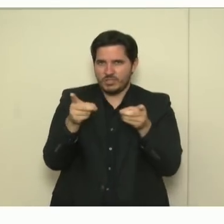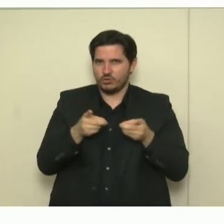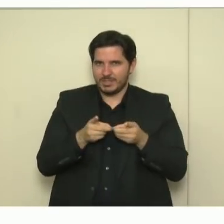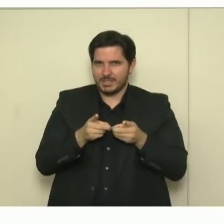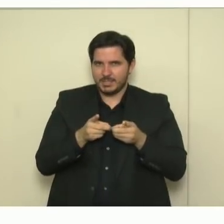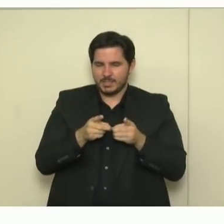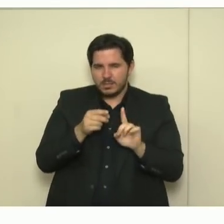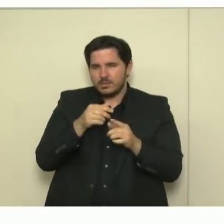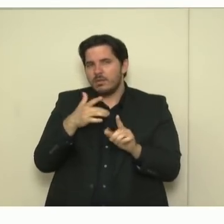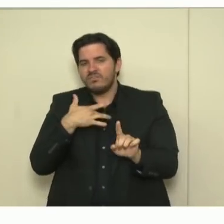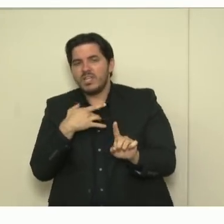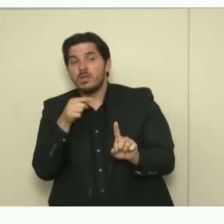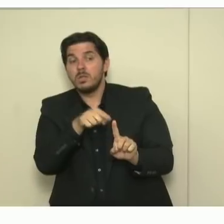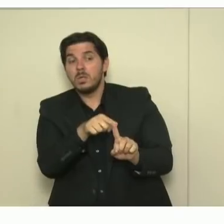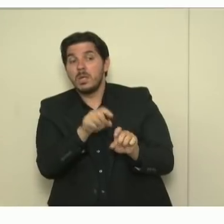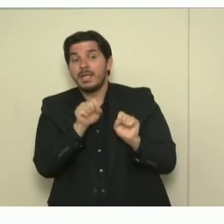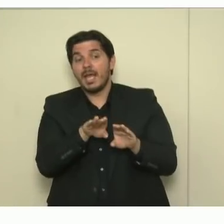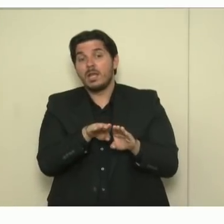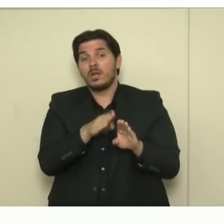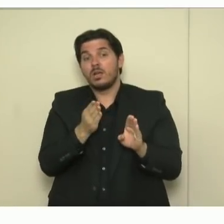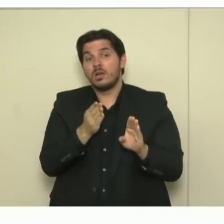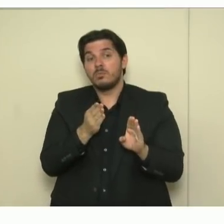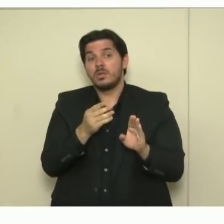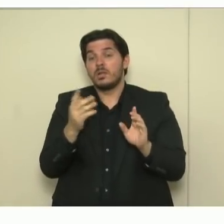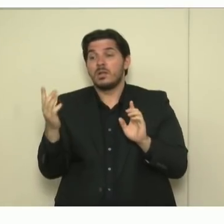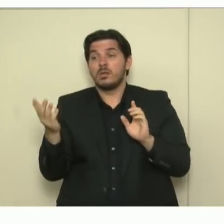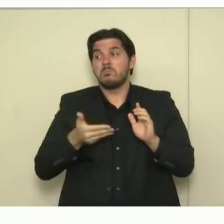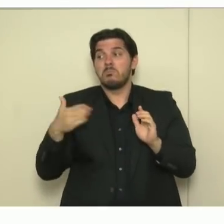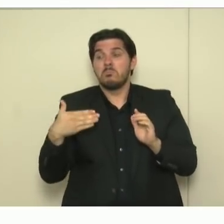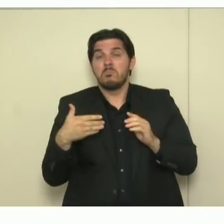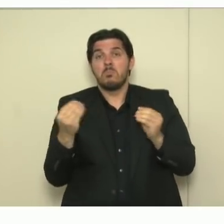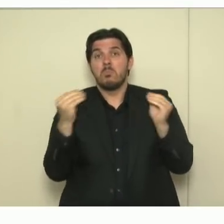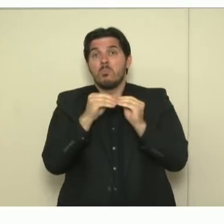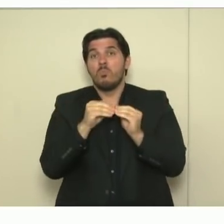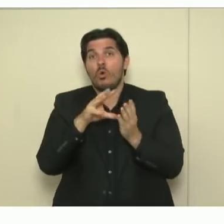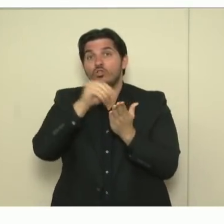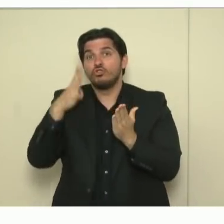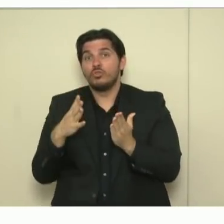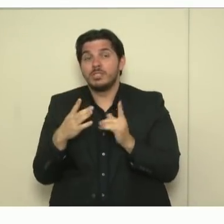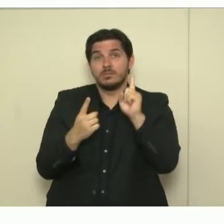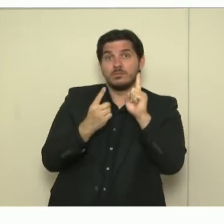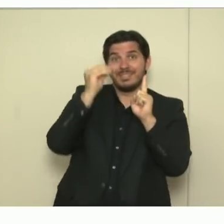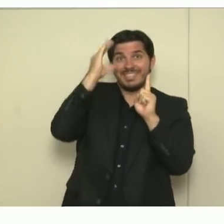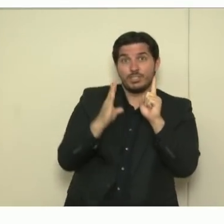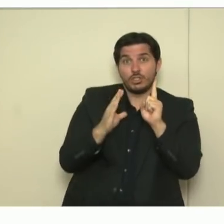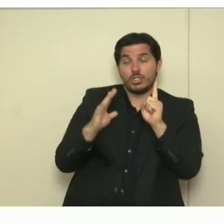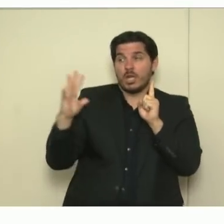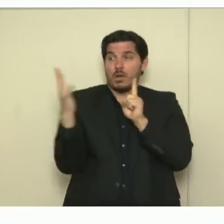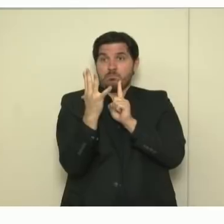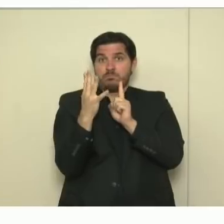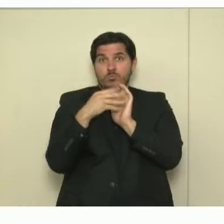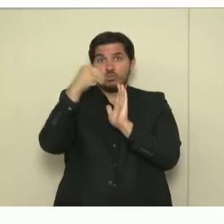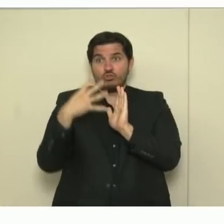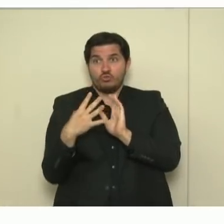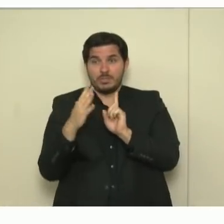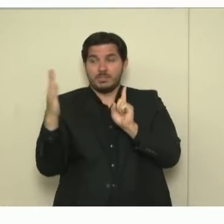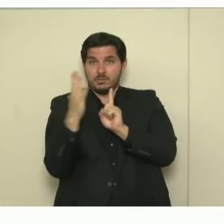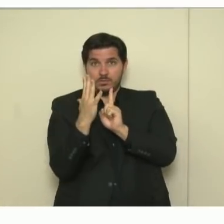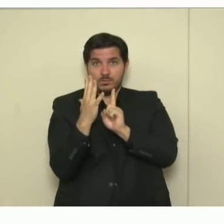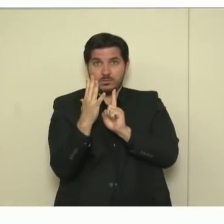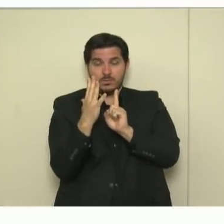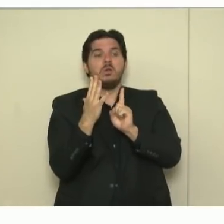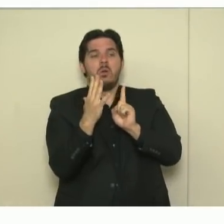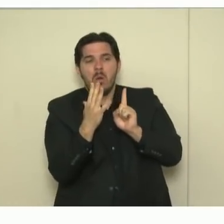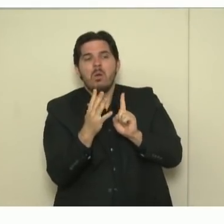have additional students in a 5-to-1 ratio to make sure, again, that those plans are in place and we're able to support those districts. And